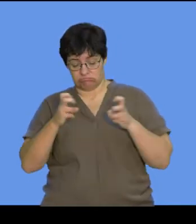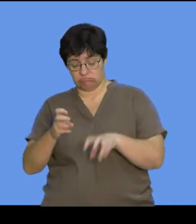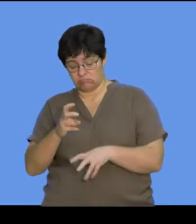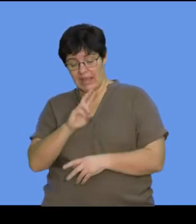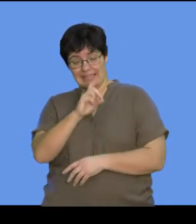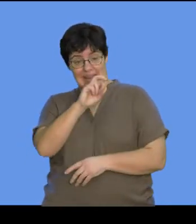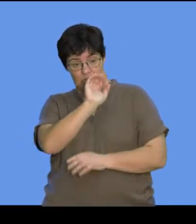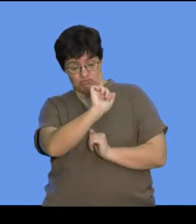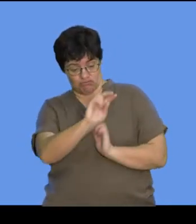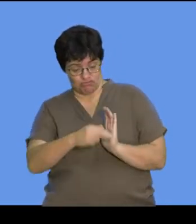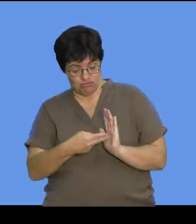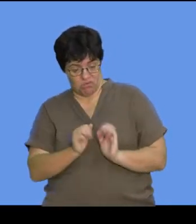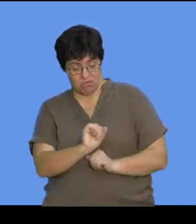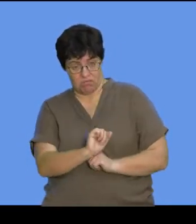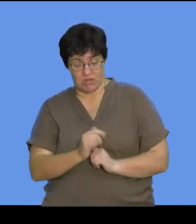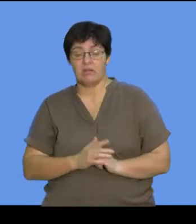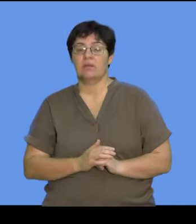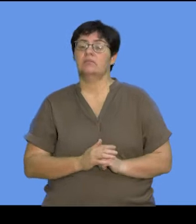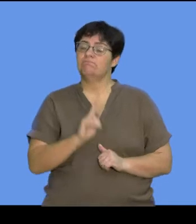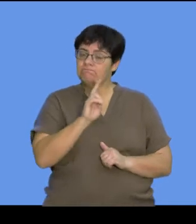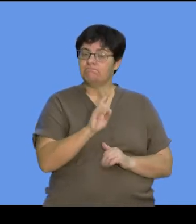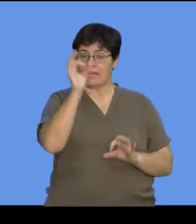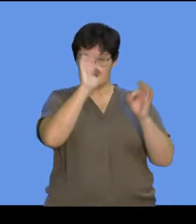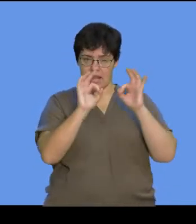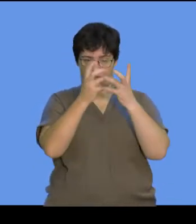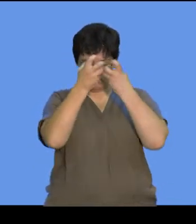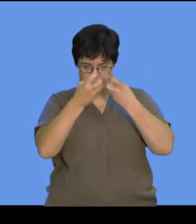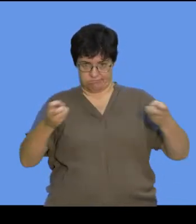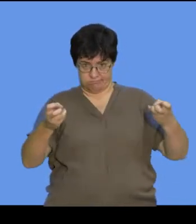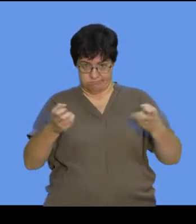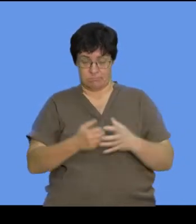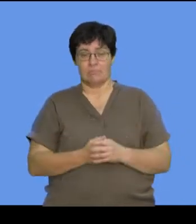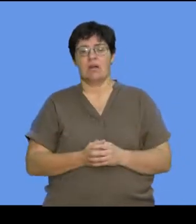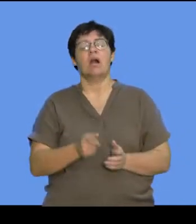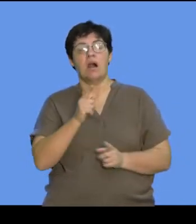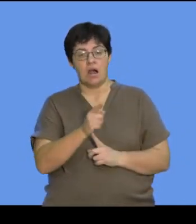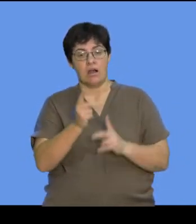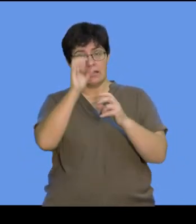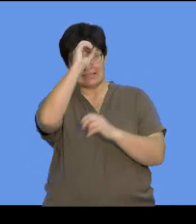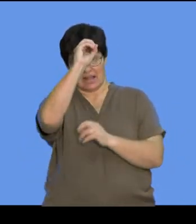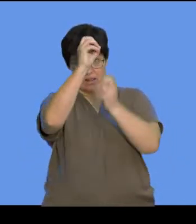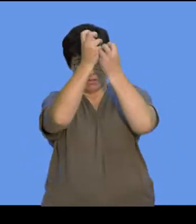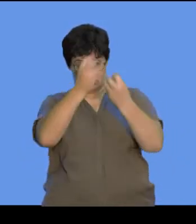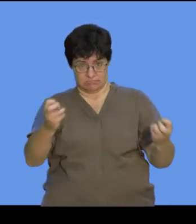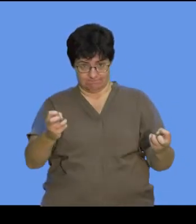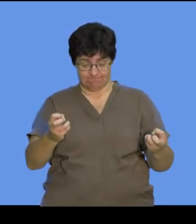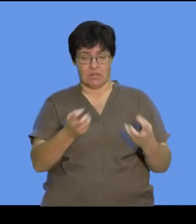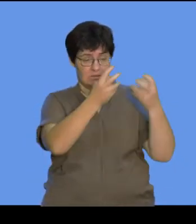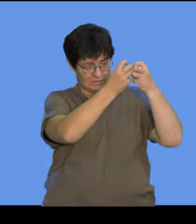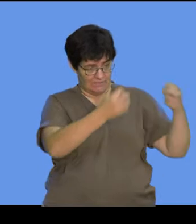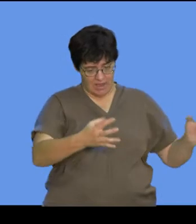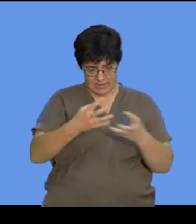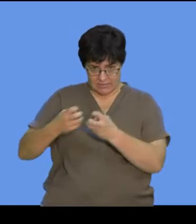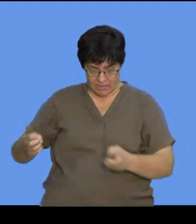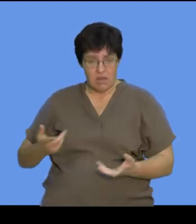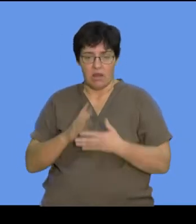the role of DNA, we know that cells divide, and in order for cells to divide, there needs to be some process